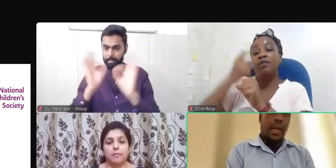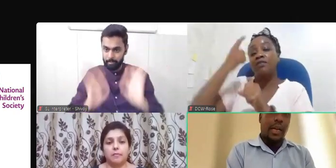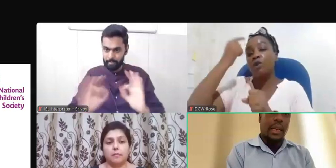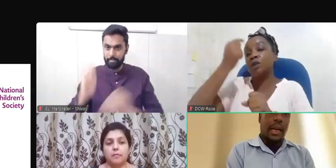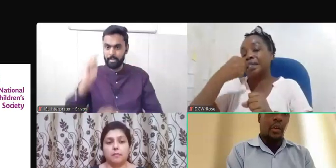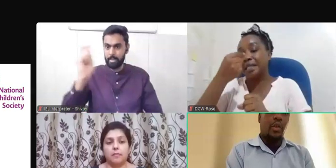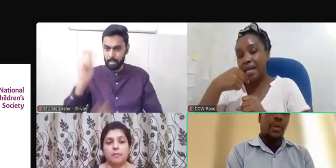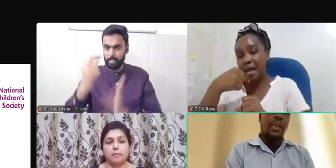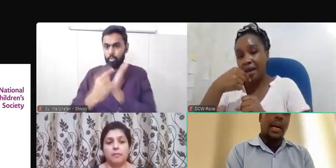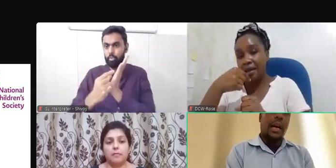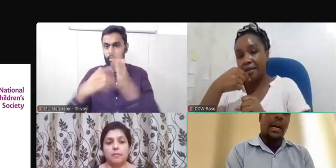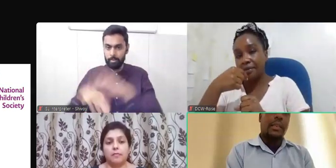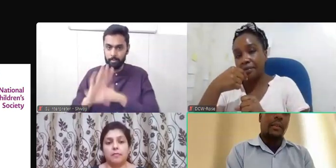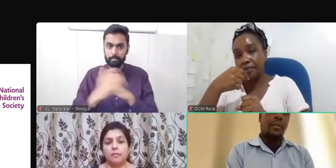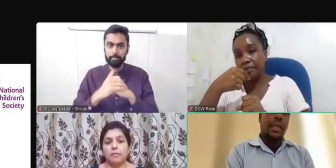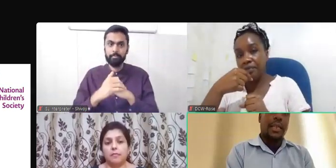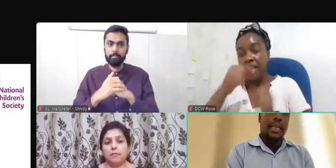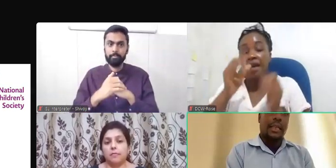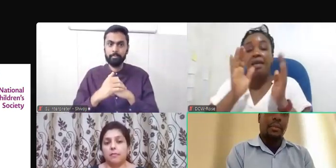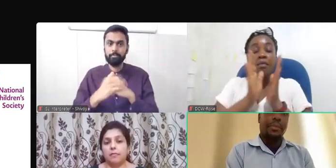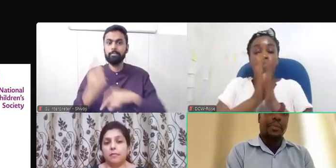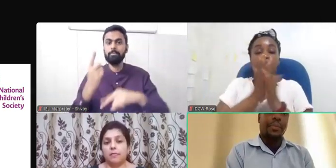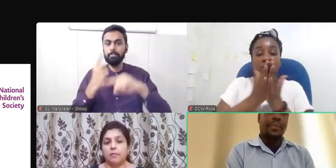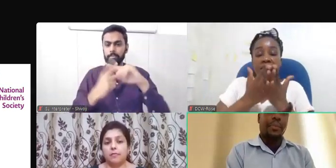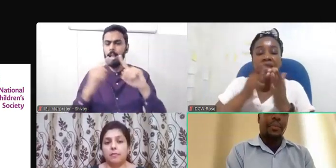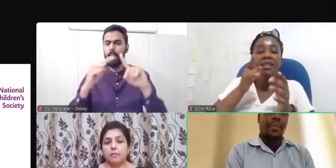and Uganda. And also we did some for Tanzania.